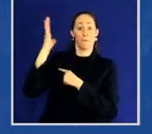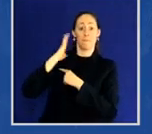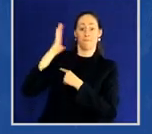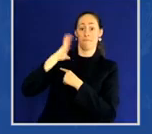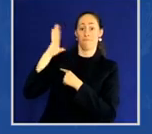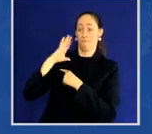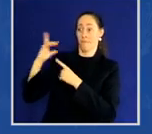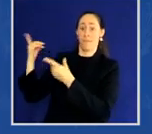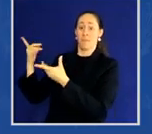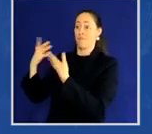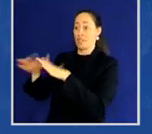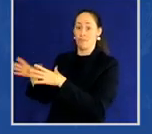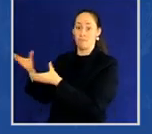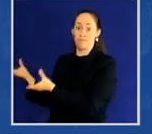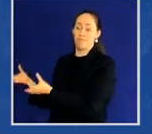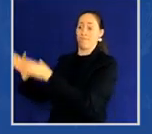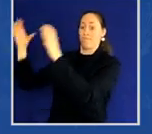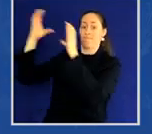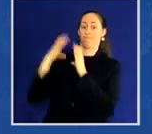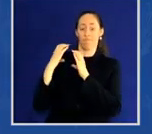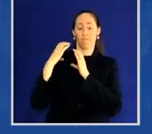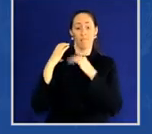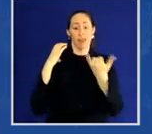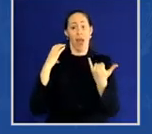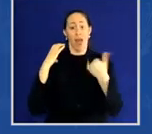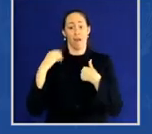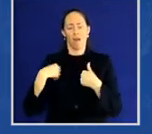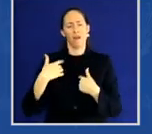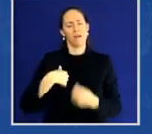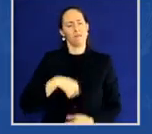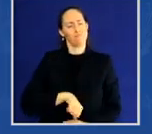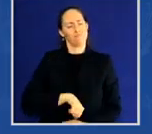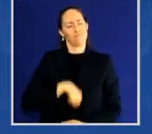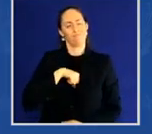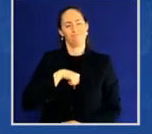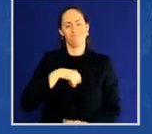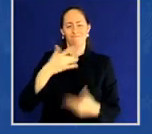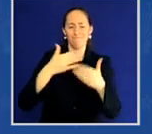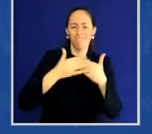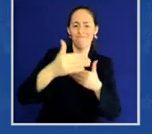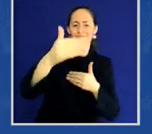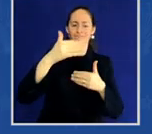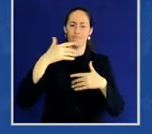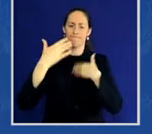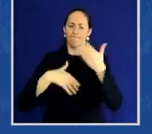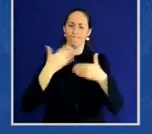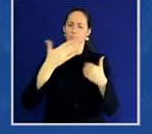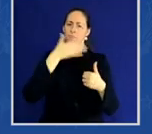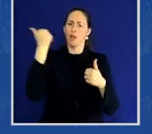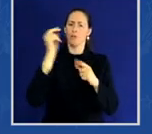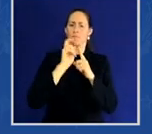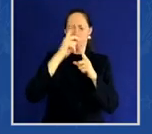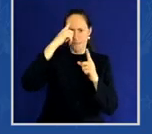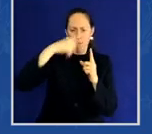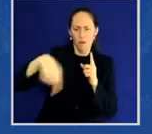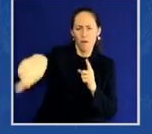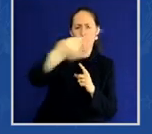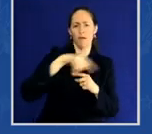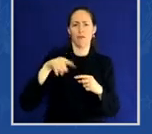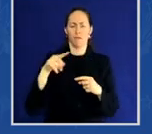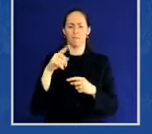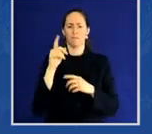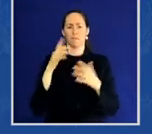in connecting America. And it's because of our employees that Amtrak serves a vital role in our country's mobility